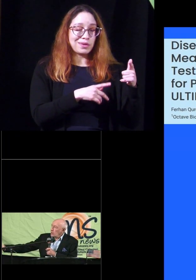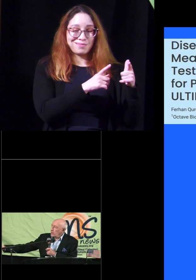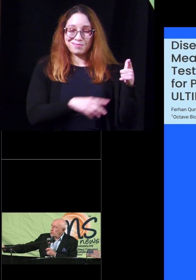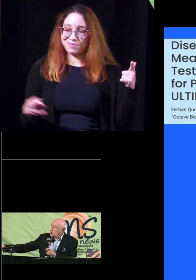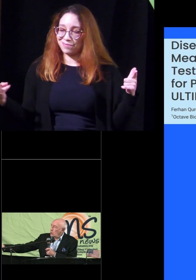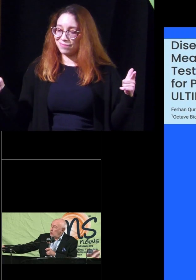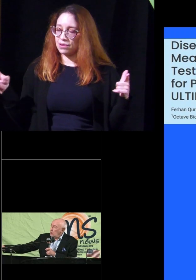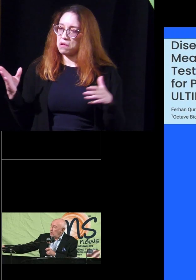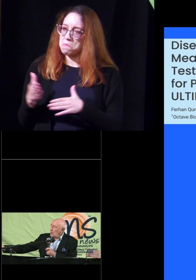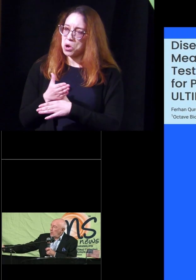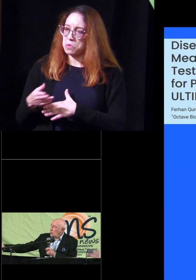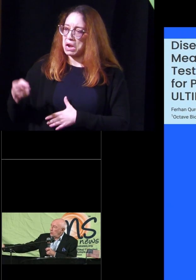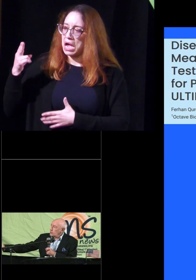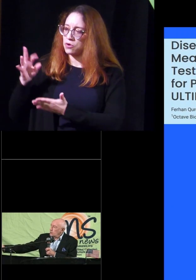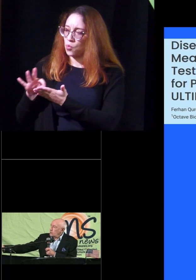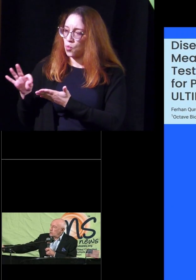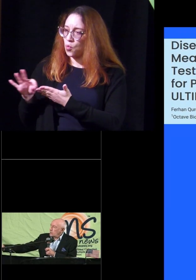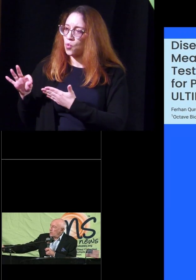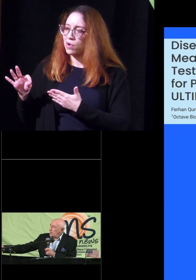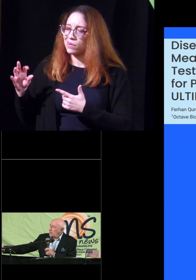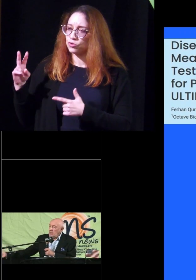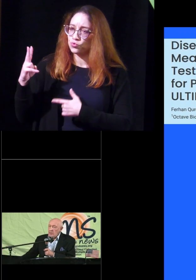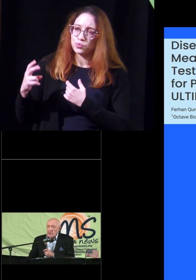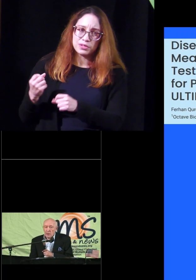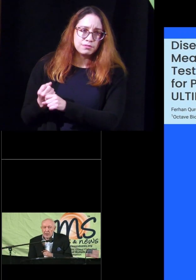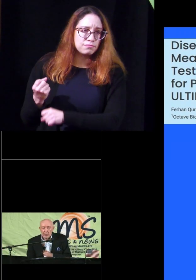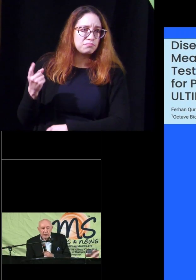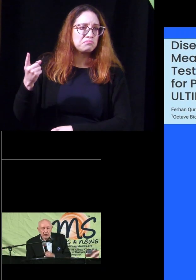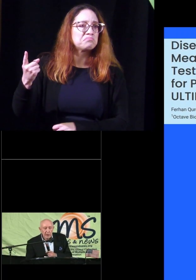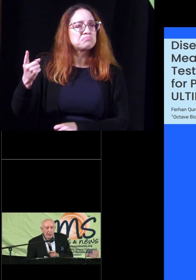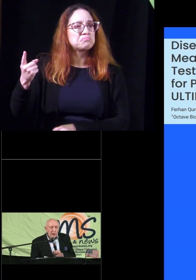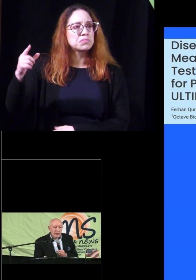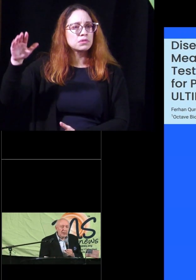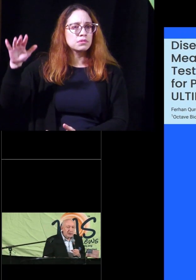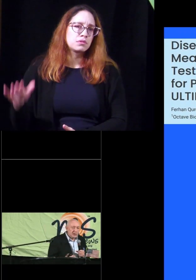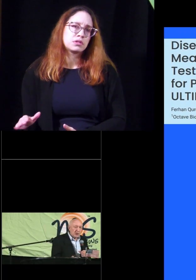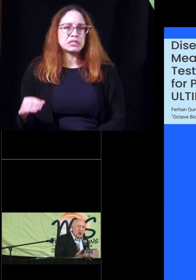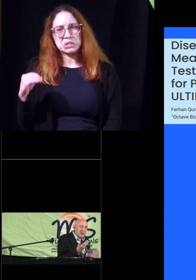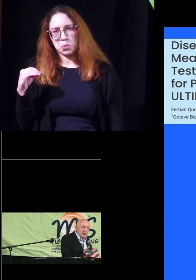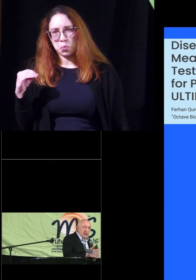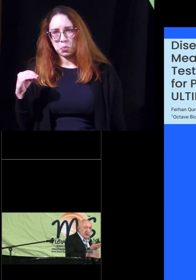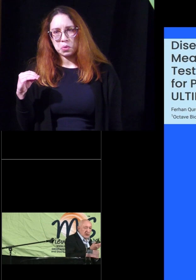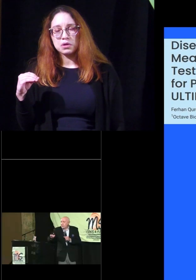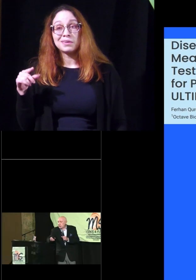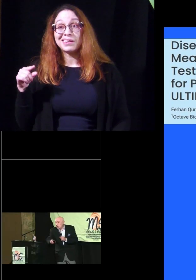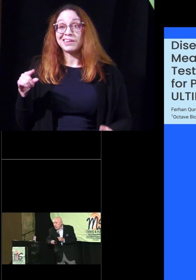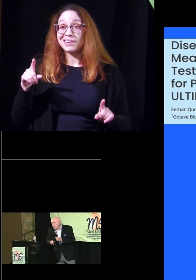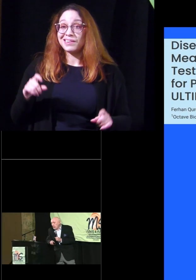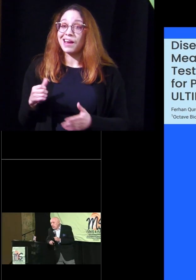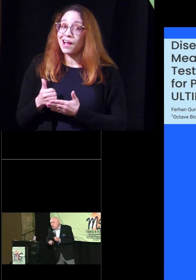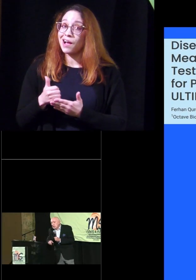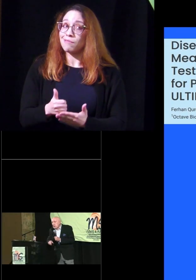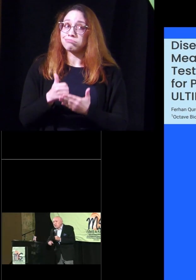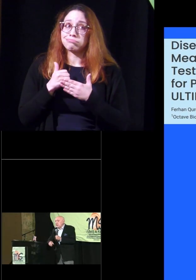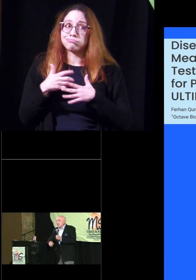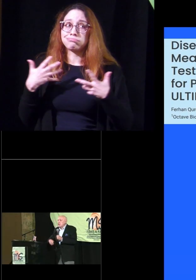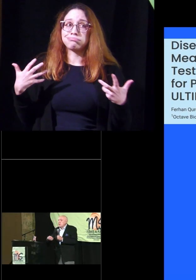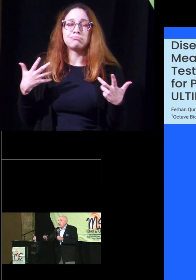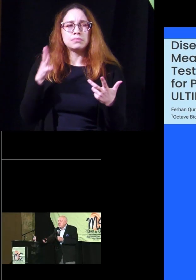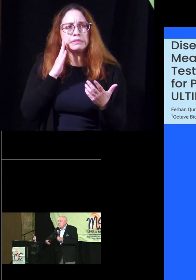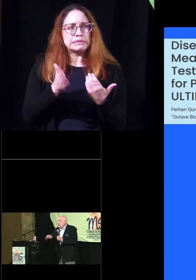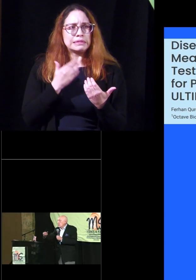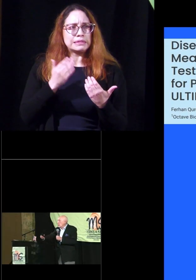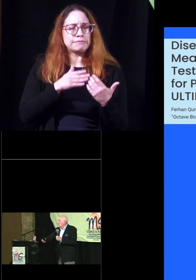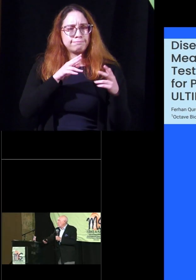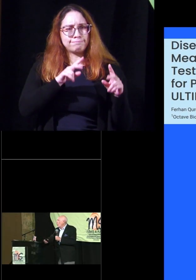had a moderate or high score, and almost 2 years later, they were down to 0. So in this regard, the test helped us a lot. It's much easier for us to